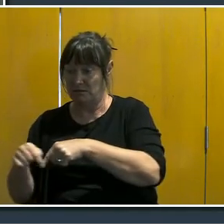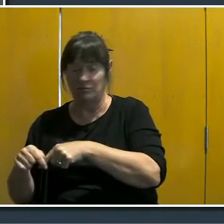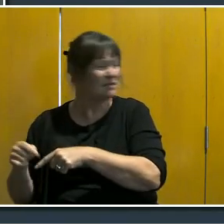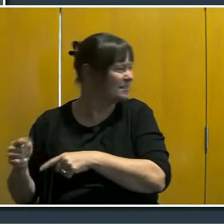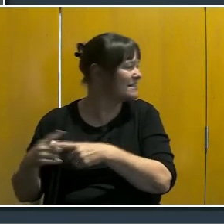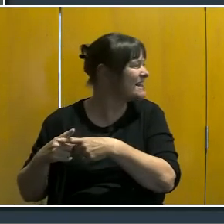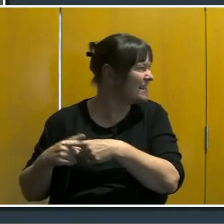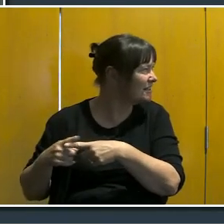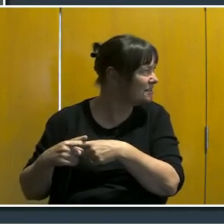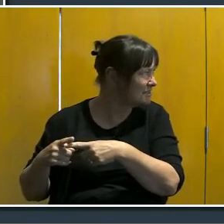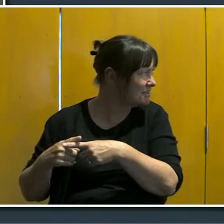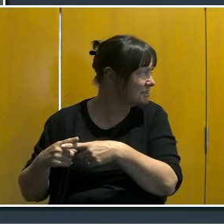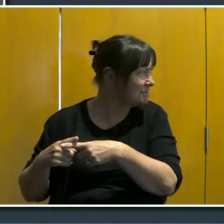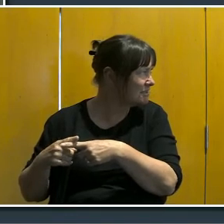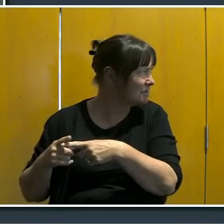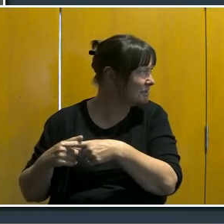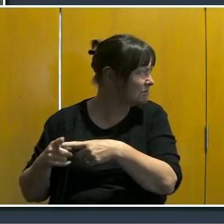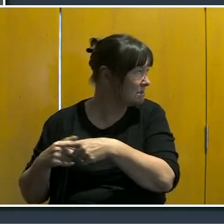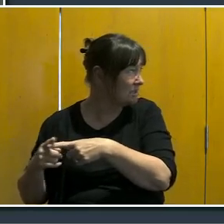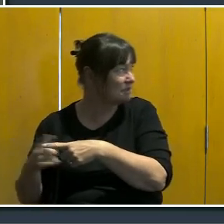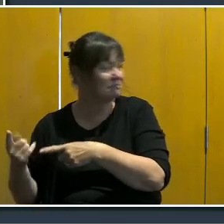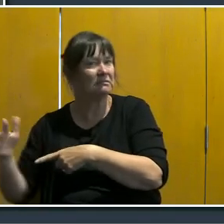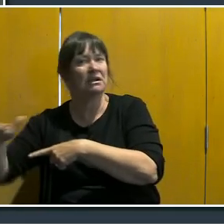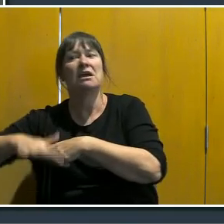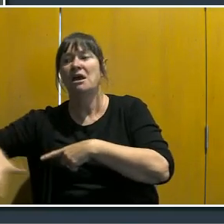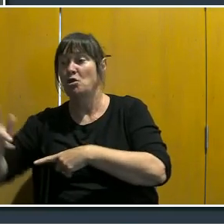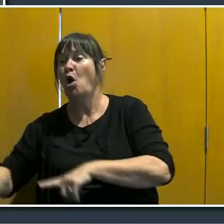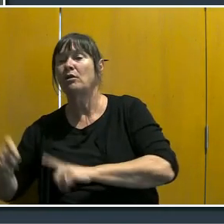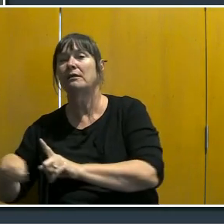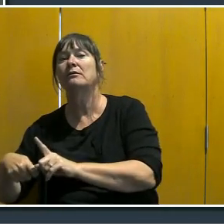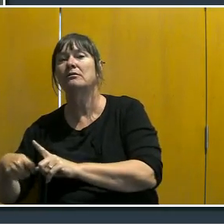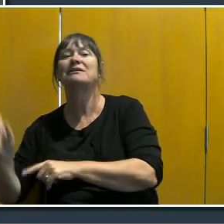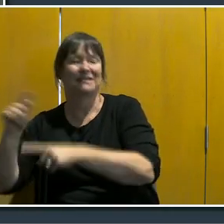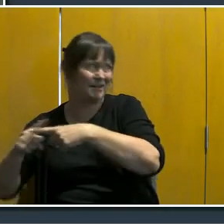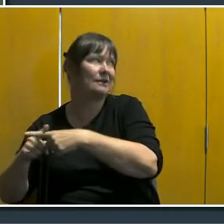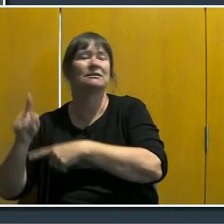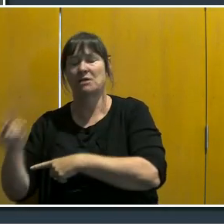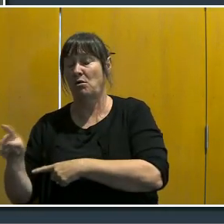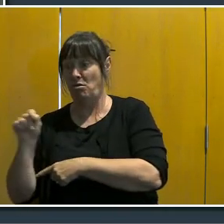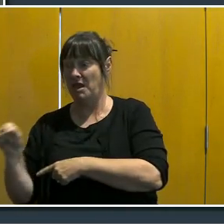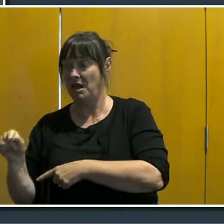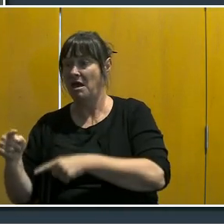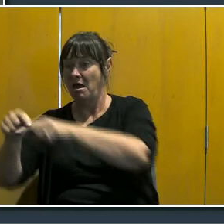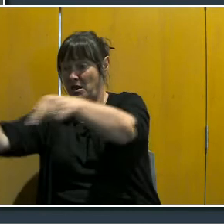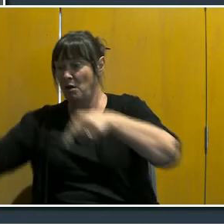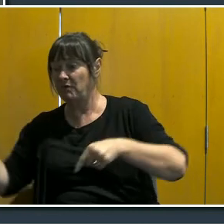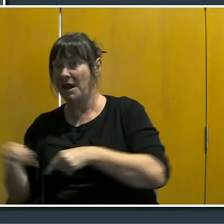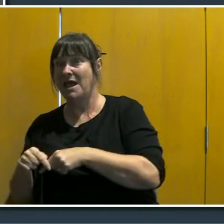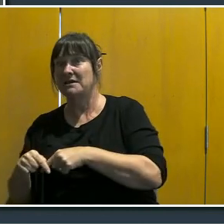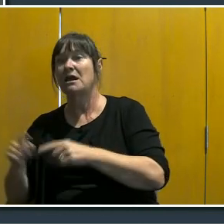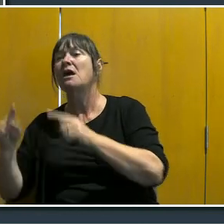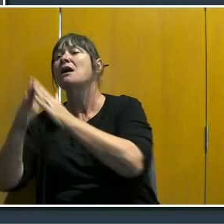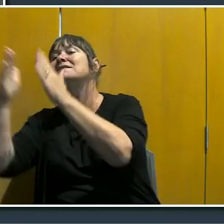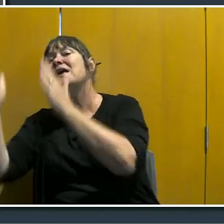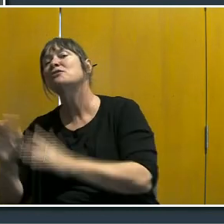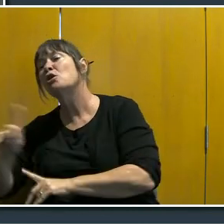services. Farmland is not rated. Okay. So, and that's in Europe too, so that's across the... And that was only a change probably.